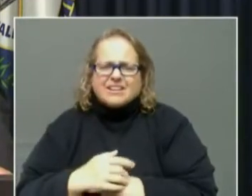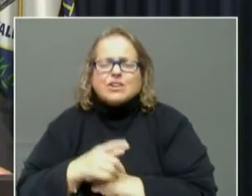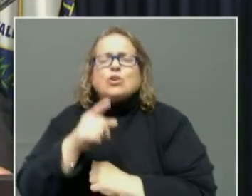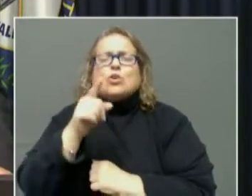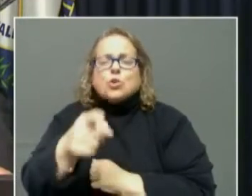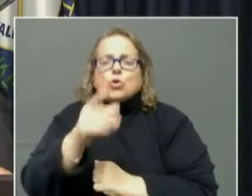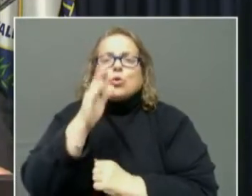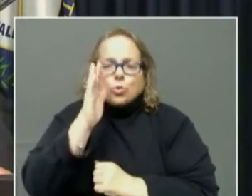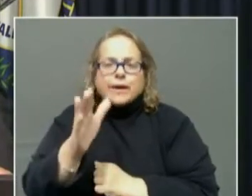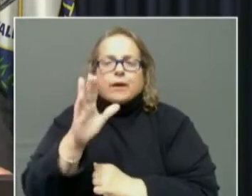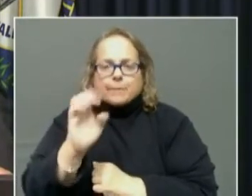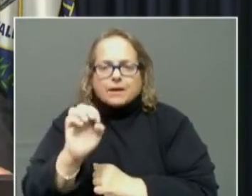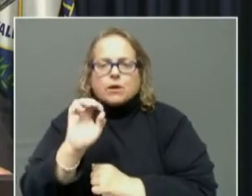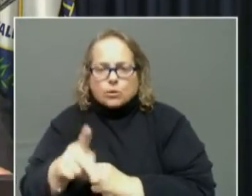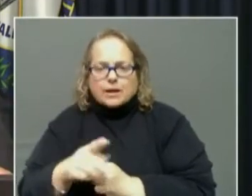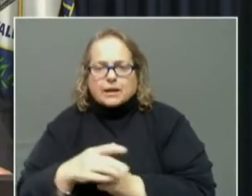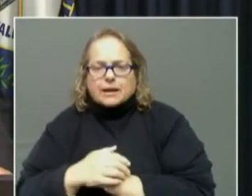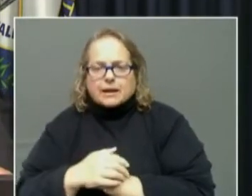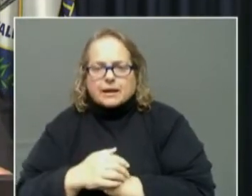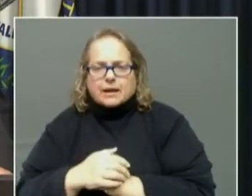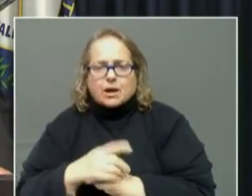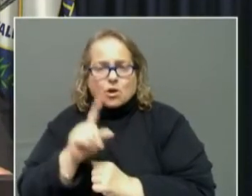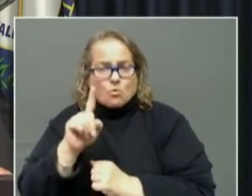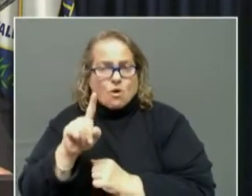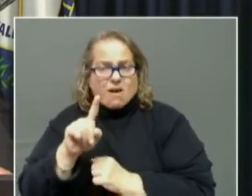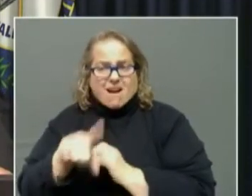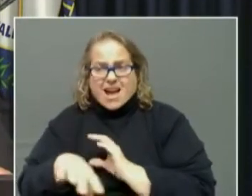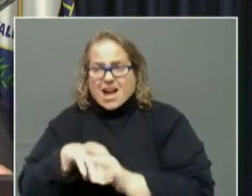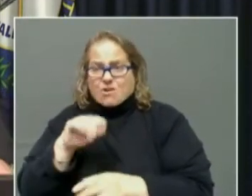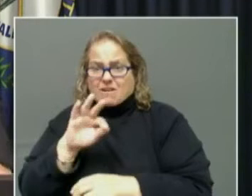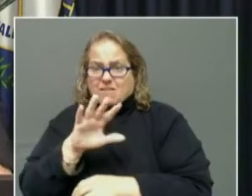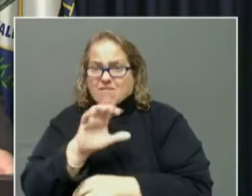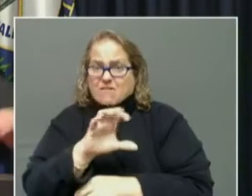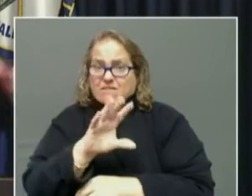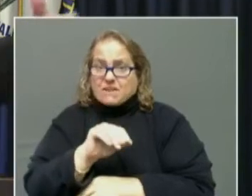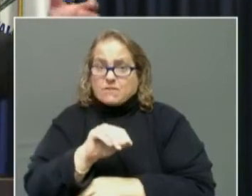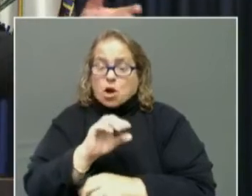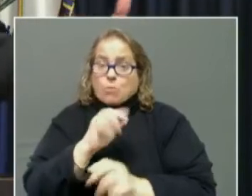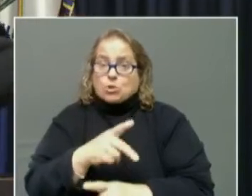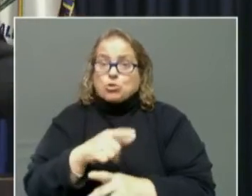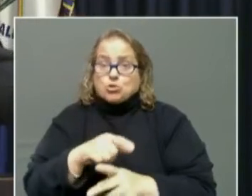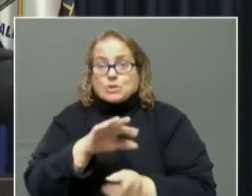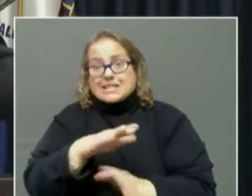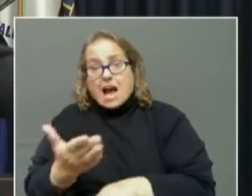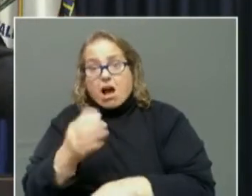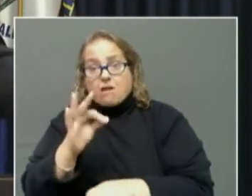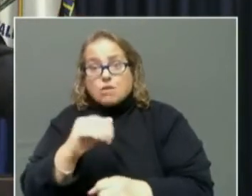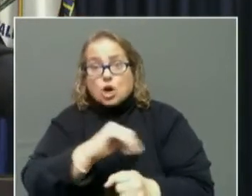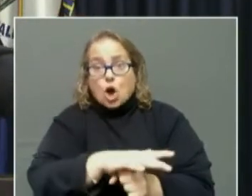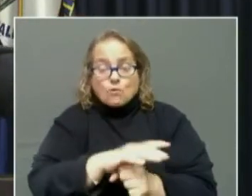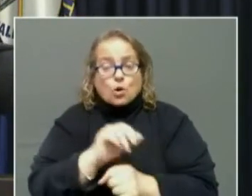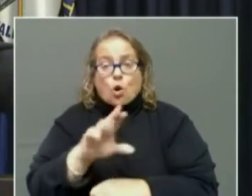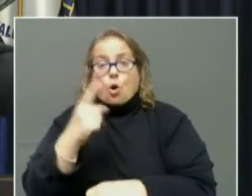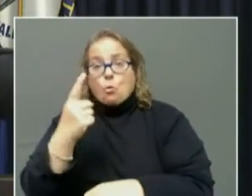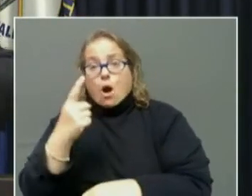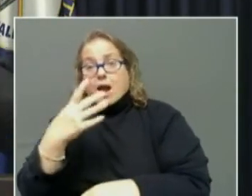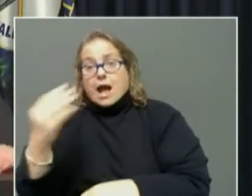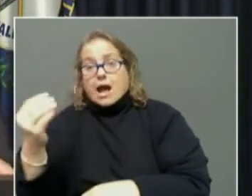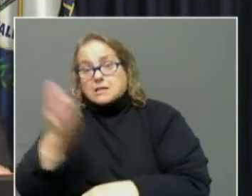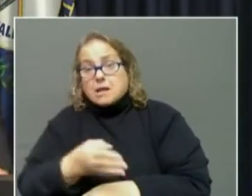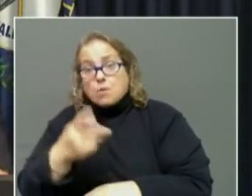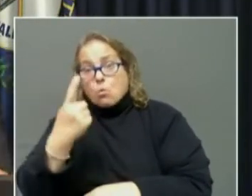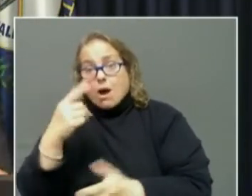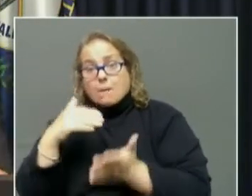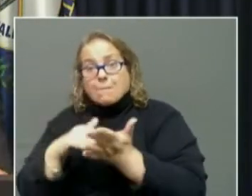okay. With a 1 in 550 chance of dying from COVID, or a 1 in a million chance of maybe having